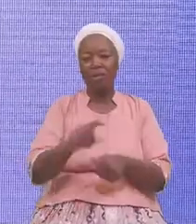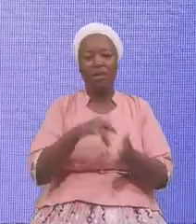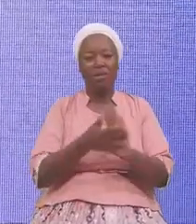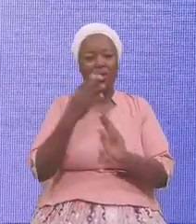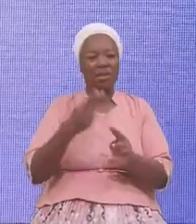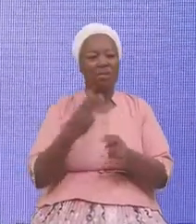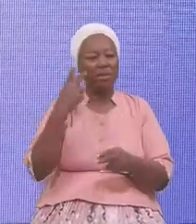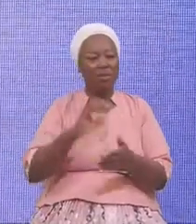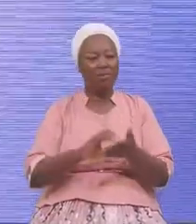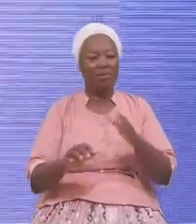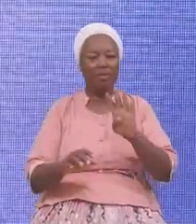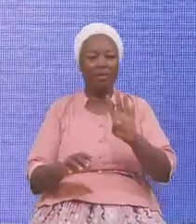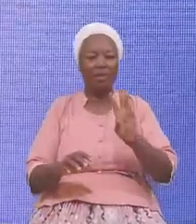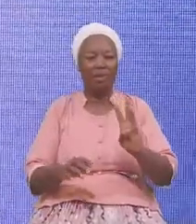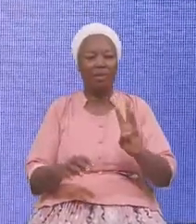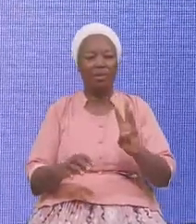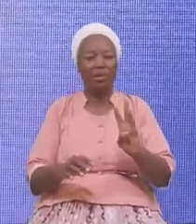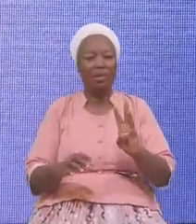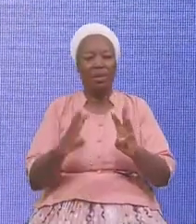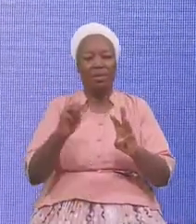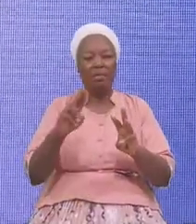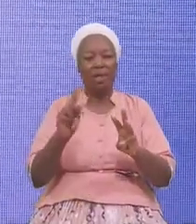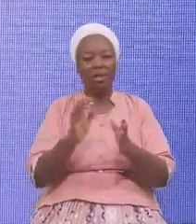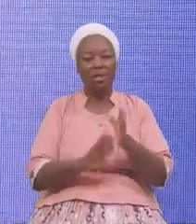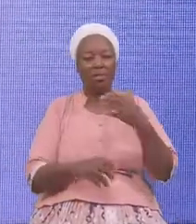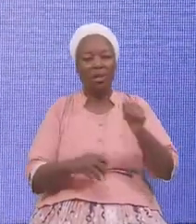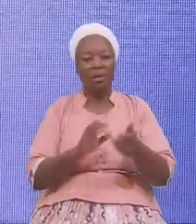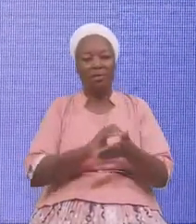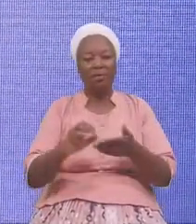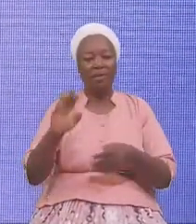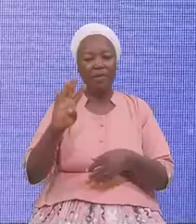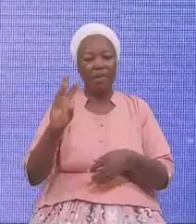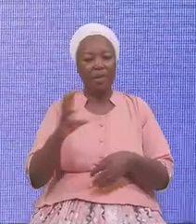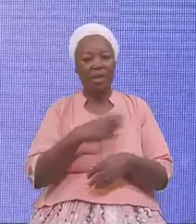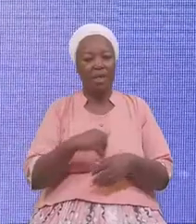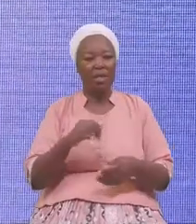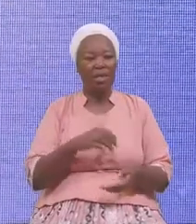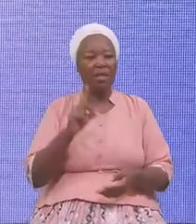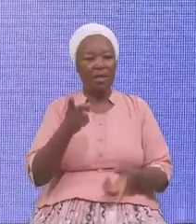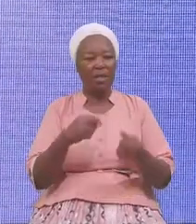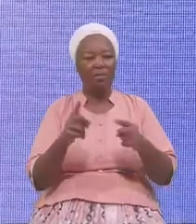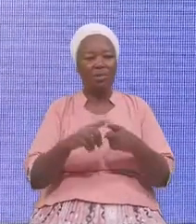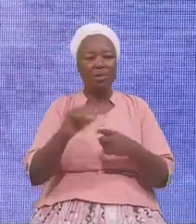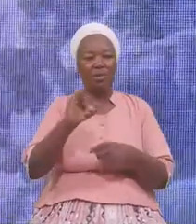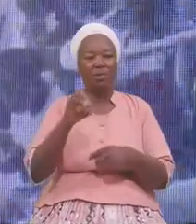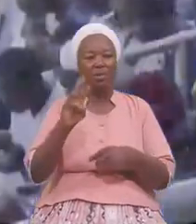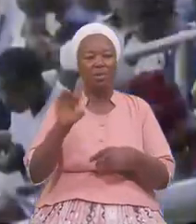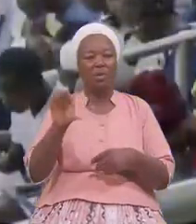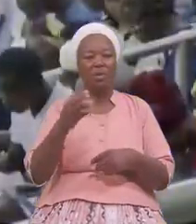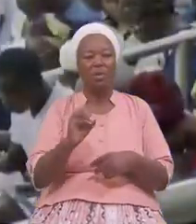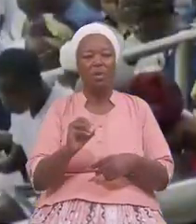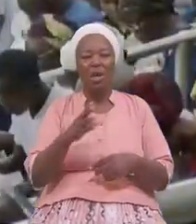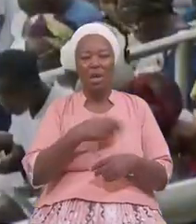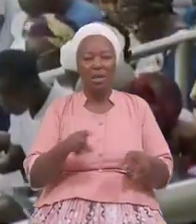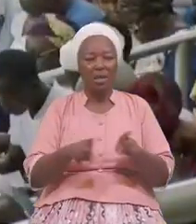46, Mark chapter 10. And he came to Jericho, and as he went